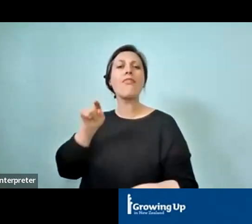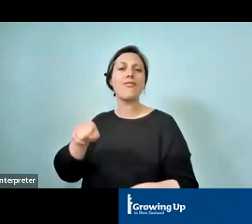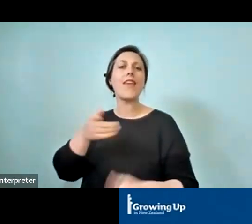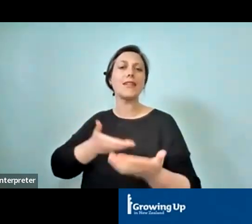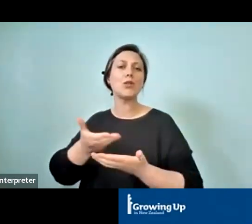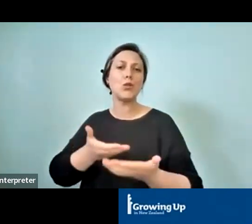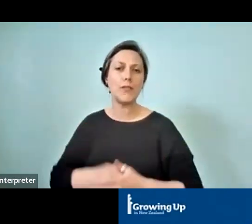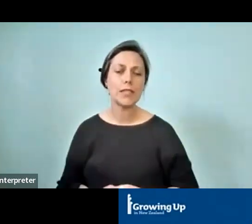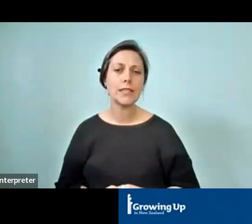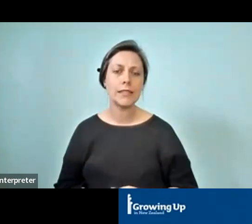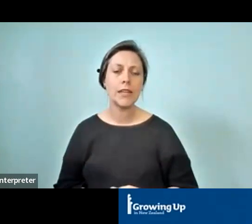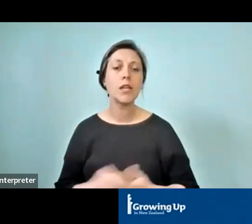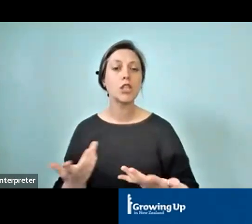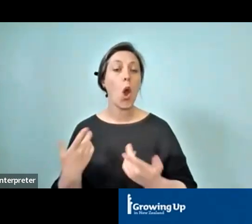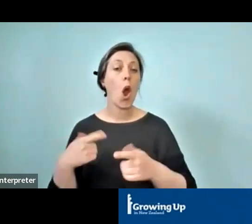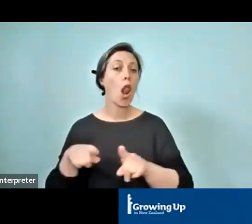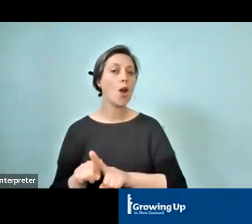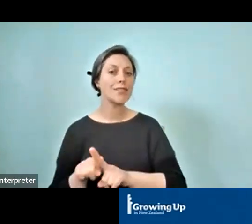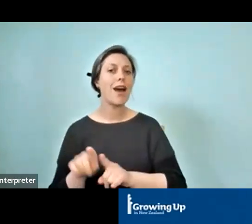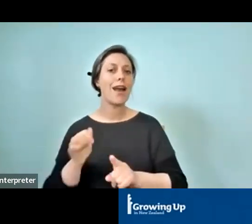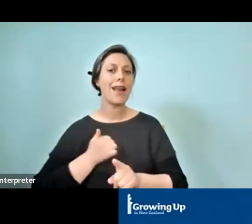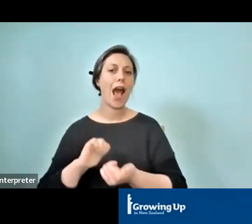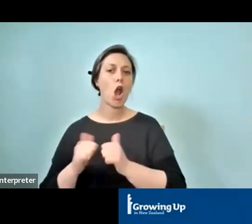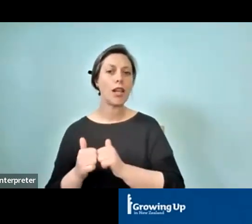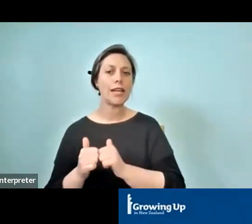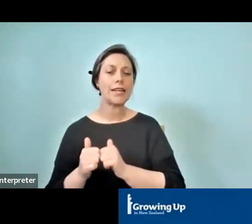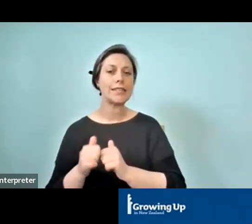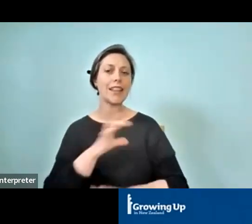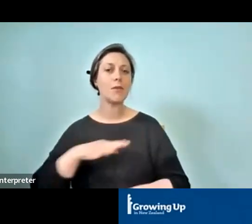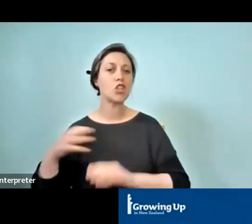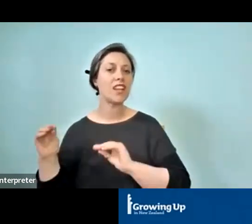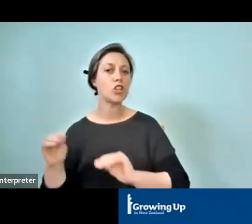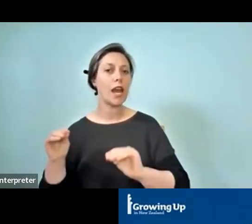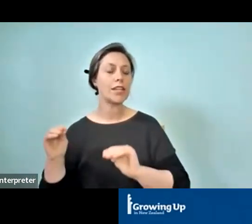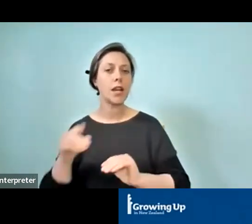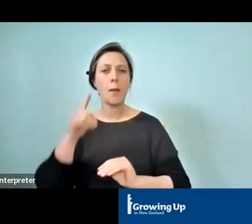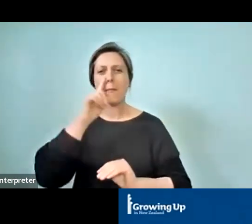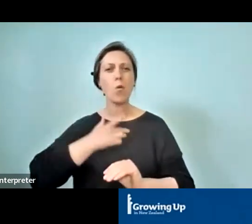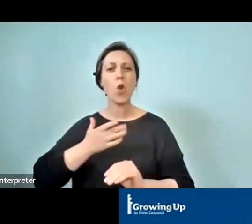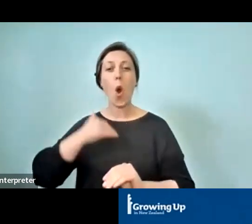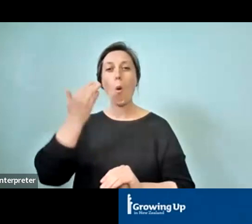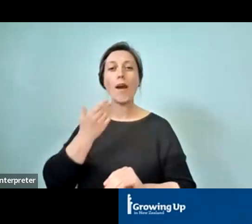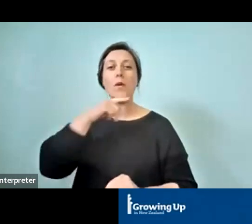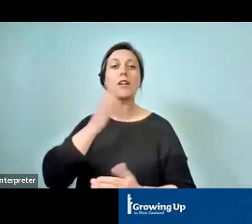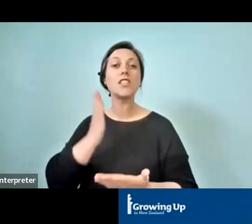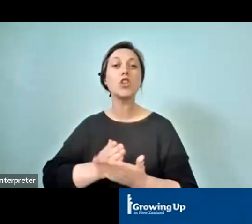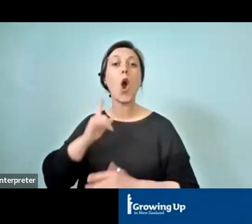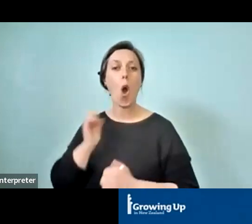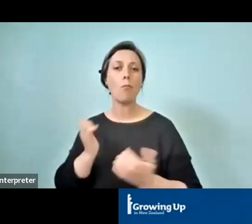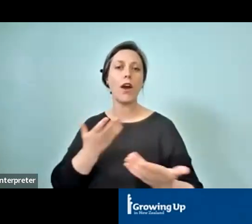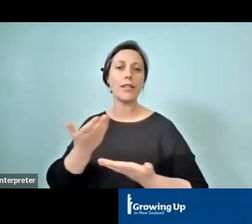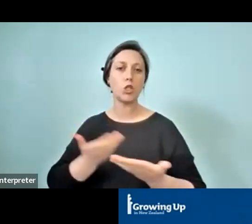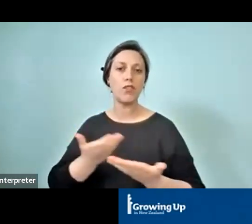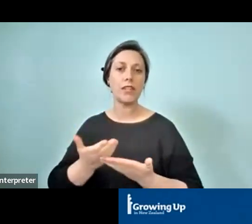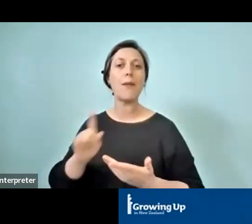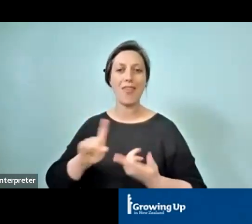in conjunction with our colleagues at the Ministry of Education, which might not have been perceived as services. So we're interested in finding out more about that.